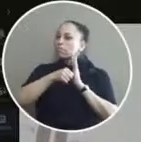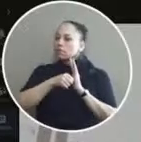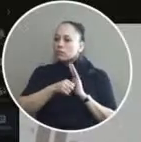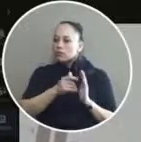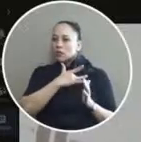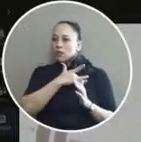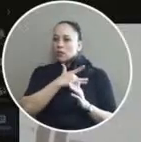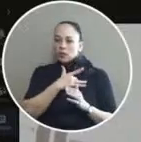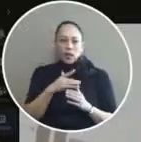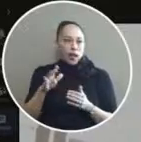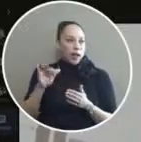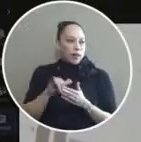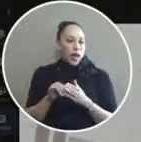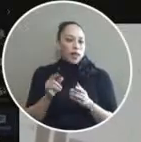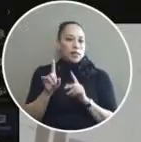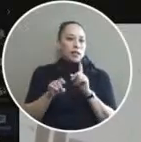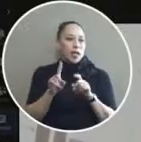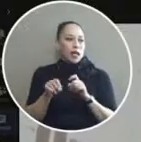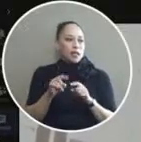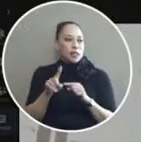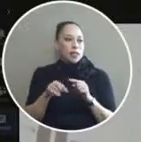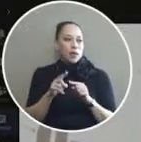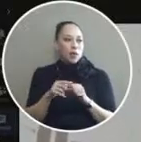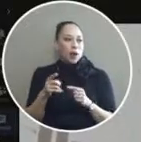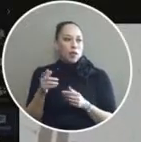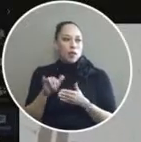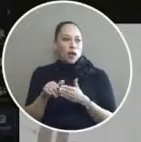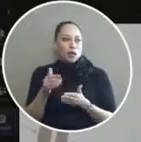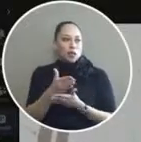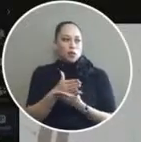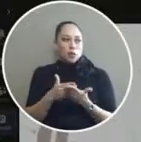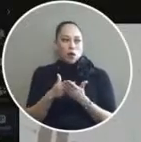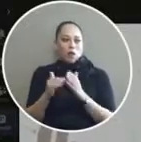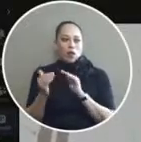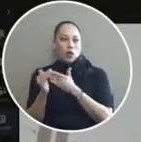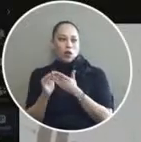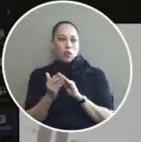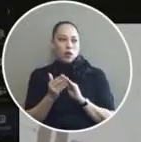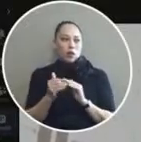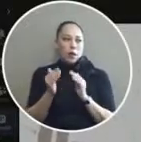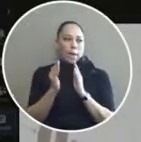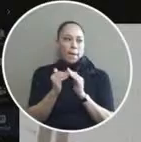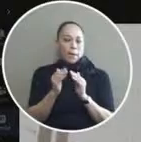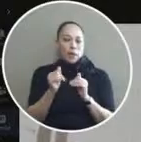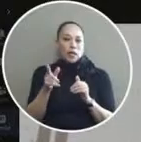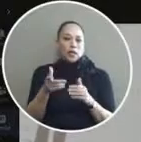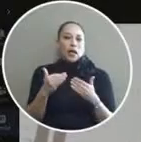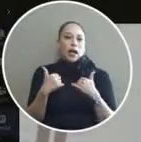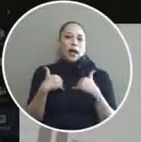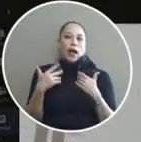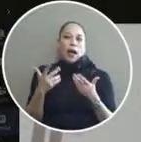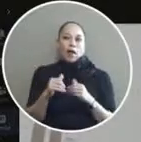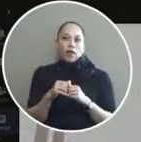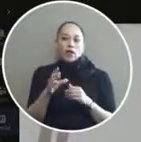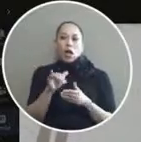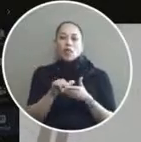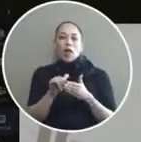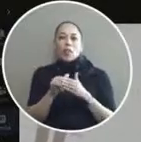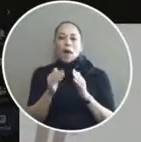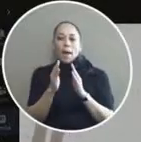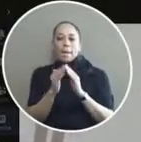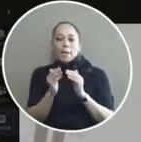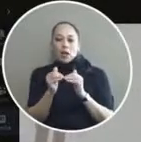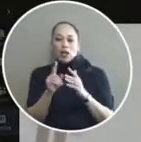they asked about it and wanted to be a part of the committee meetings that they've been having. And those meetings, by the